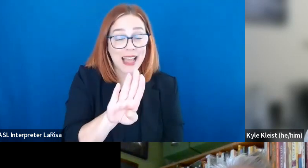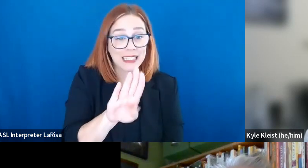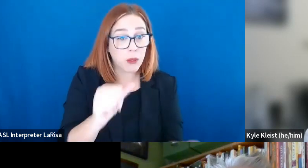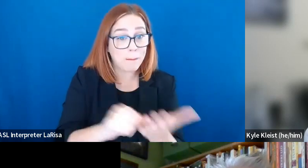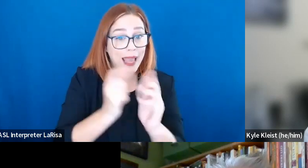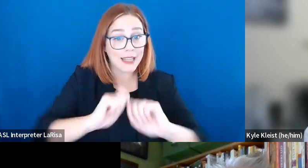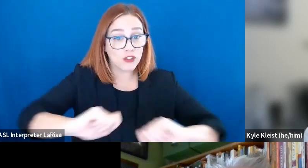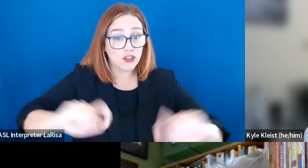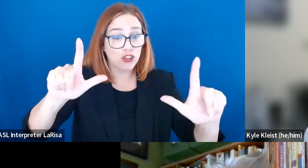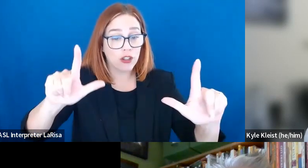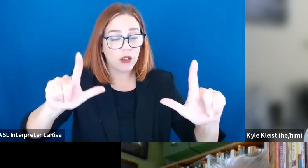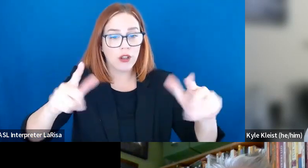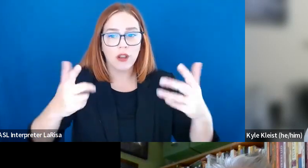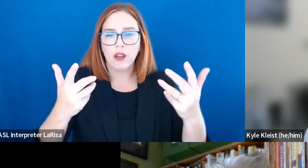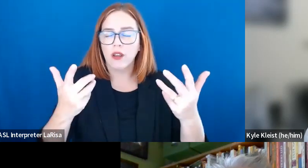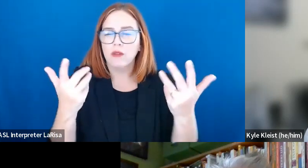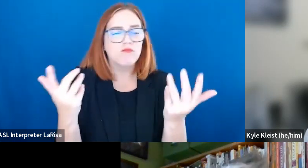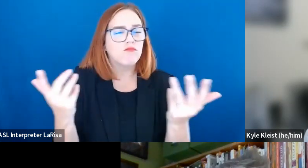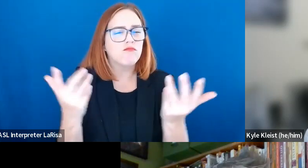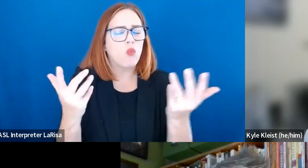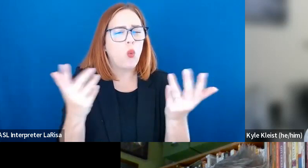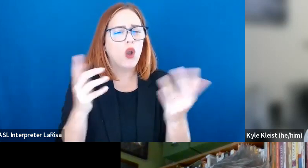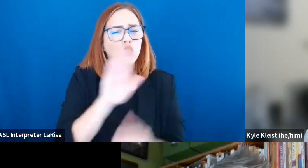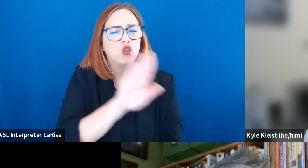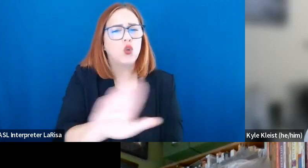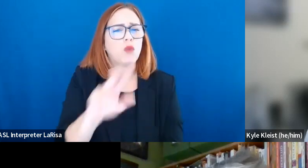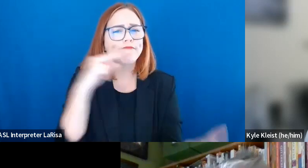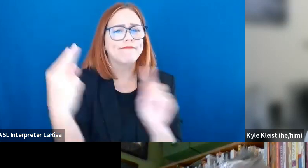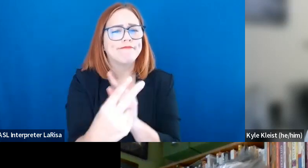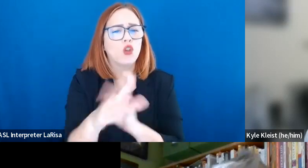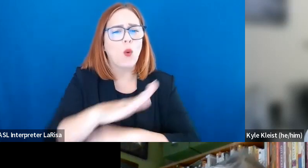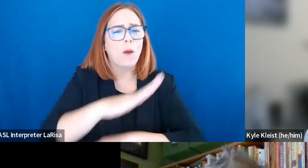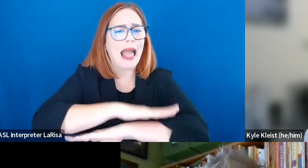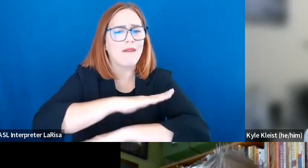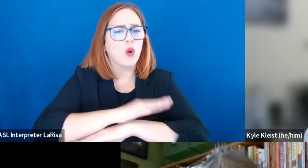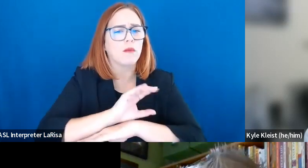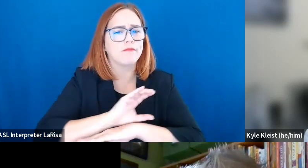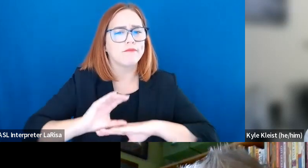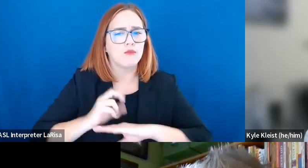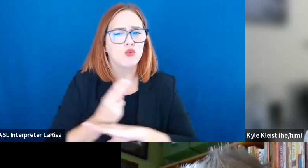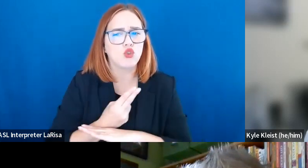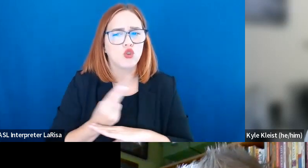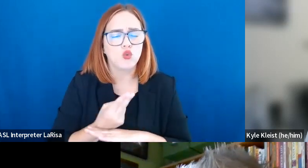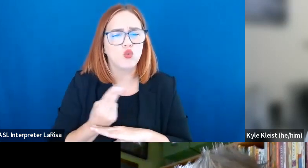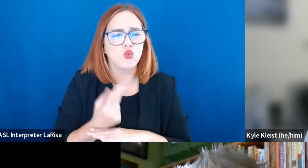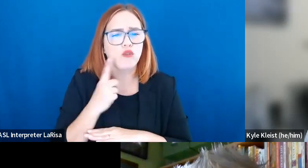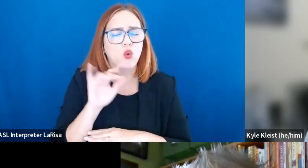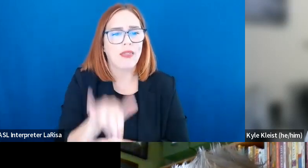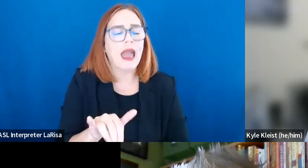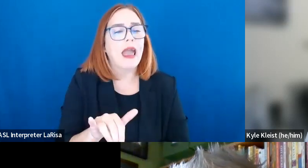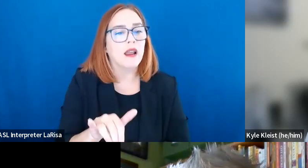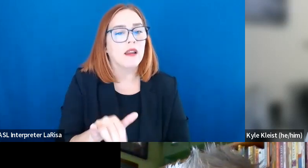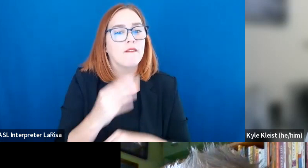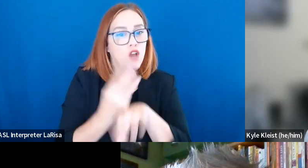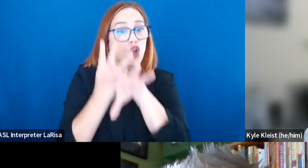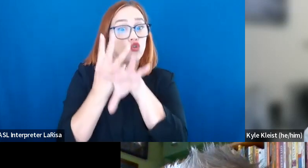pages? What are some different platforms that you're using for doing virtual stuff? And then if you're doing